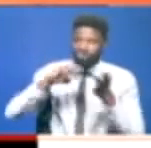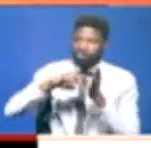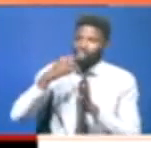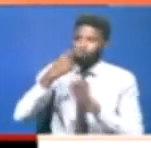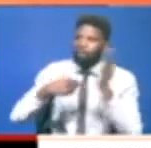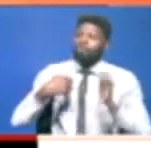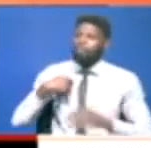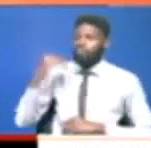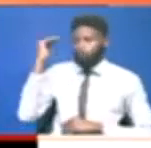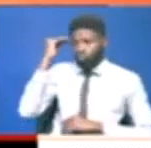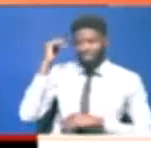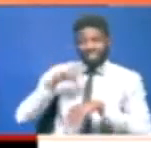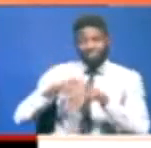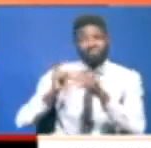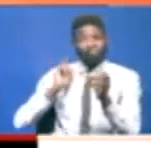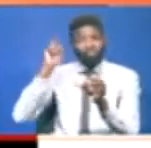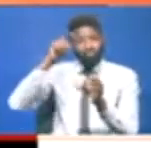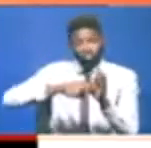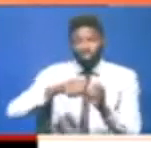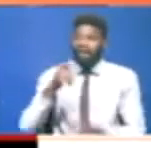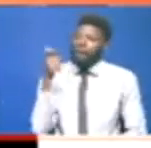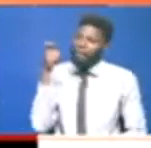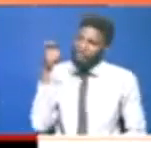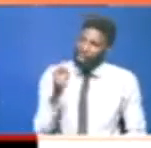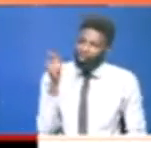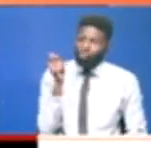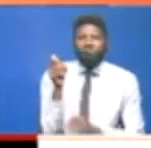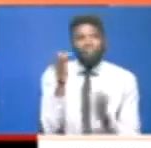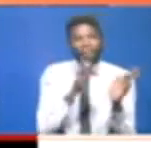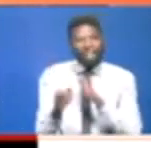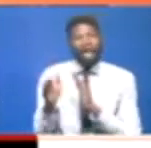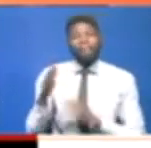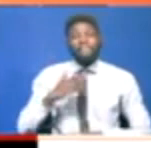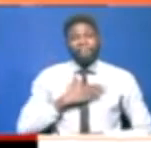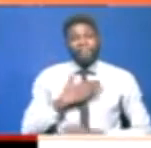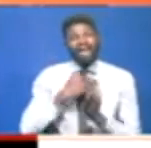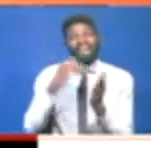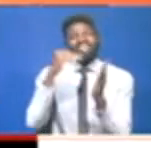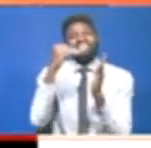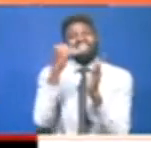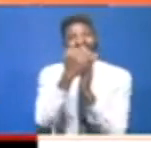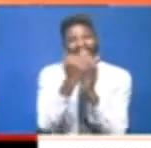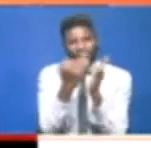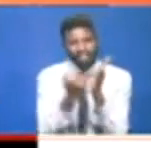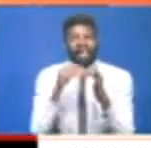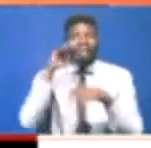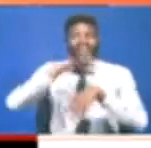this pension plan, I'm able now to get my statements, I'm able to understand the processes.